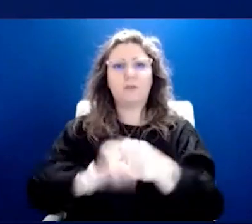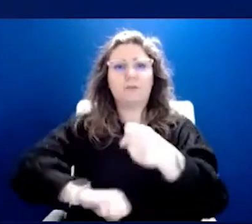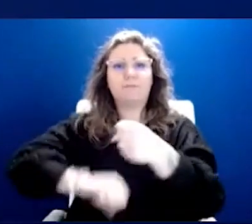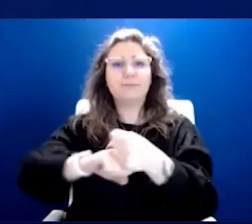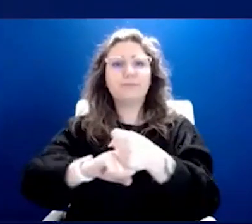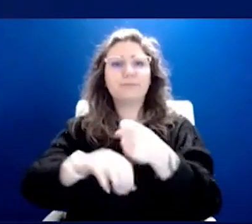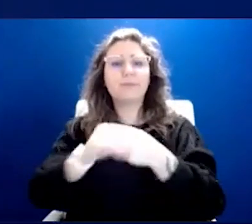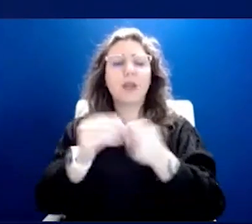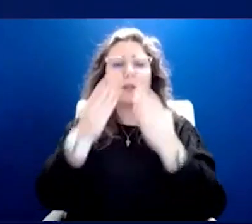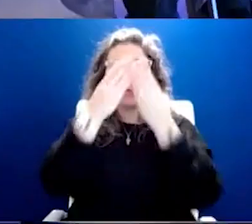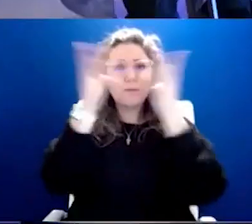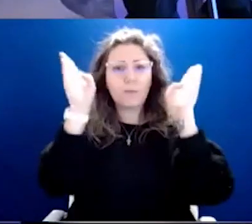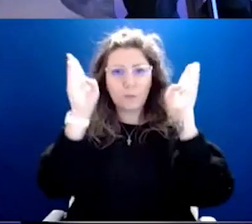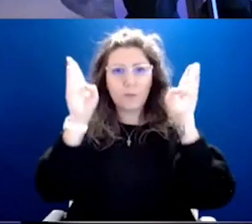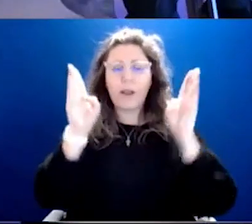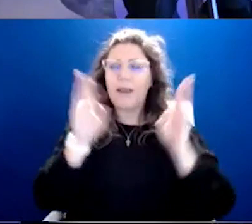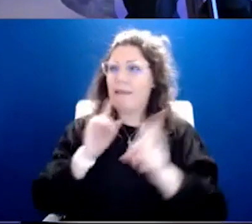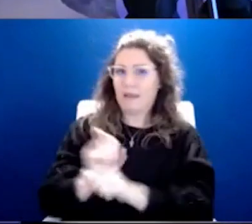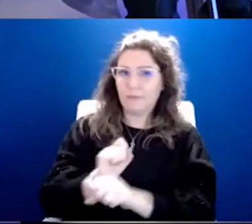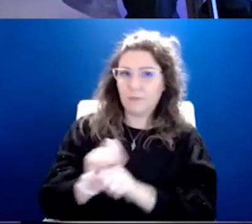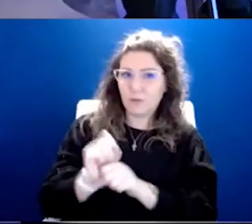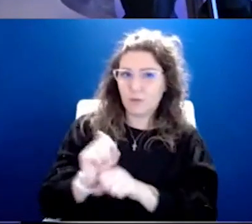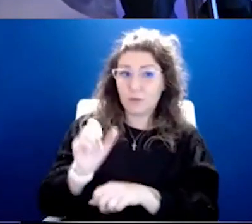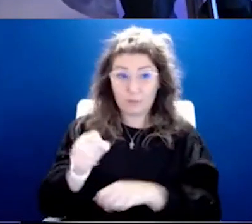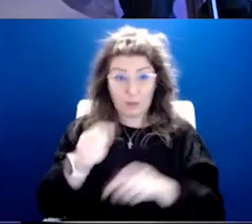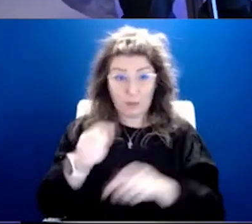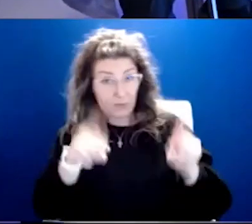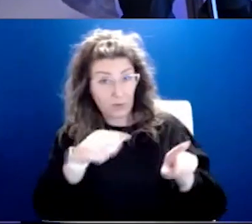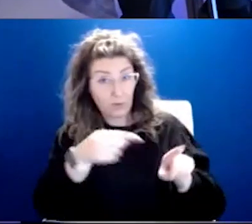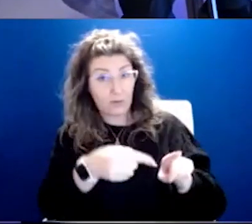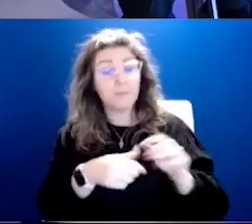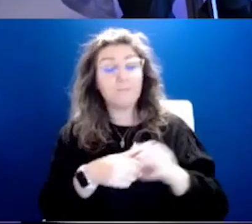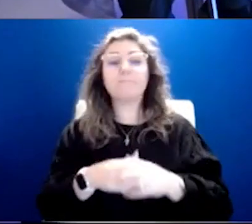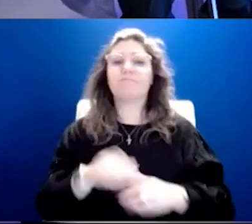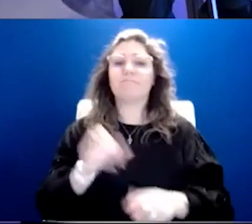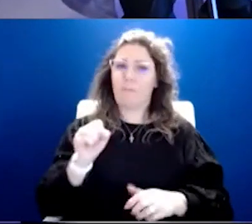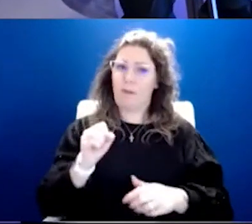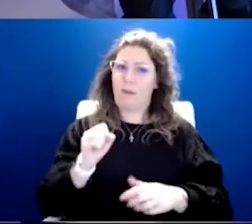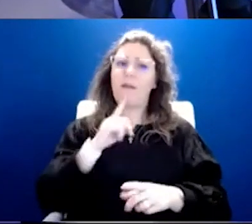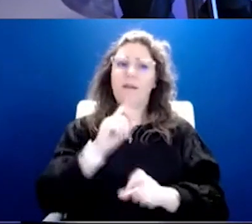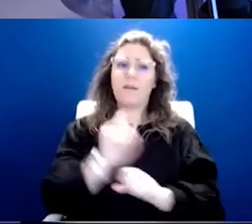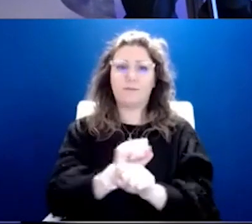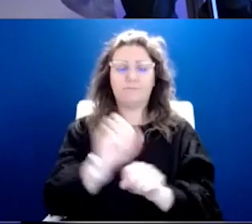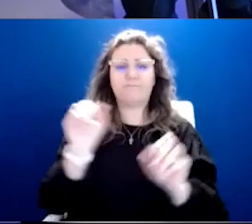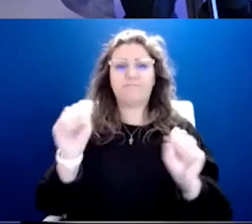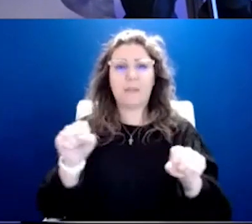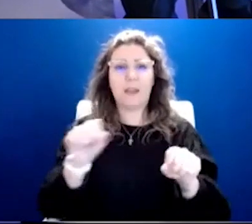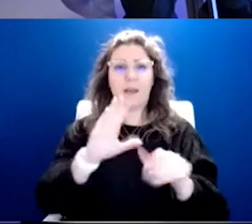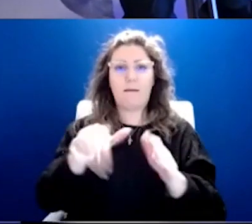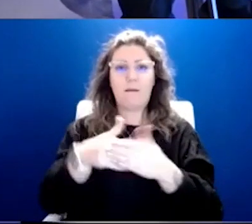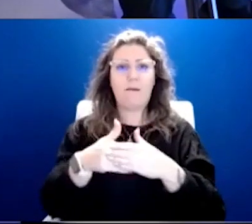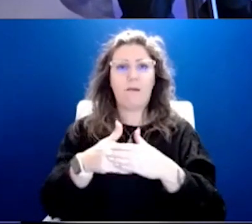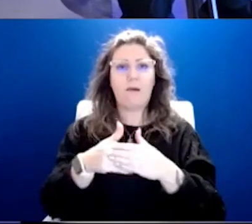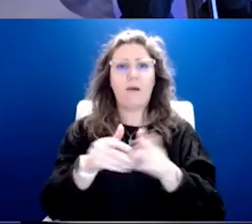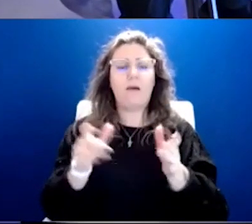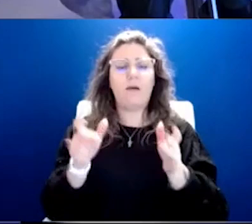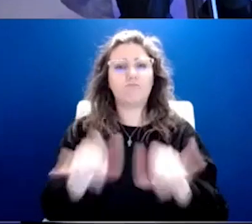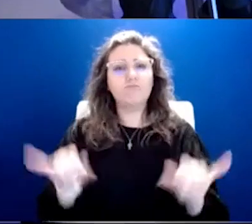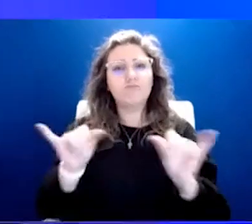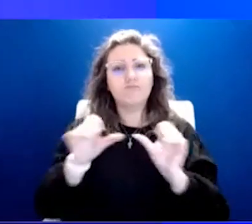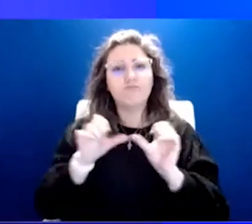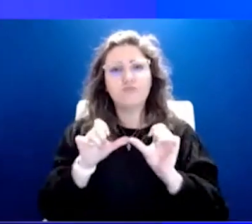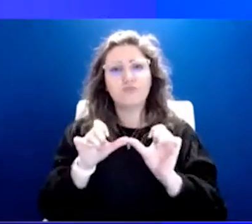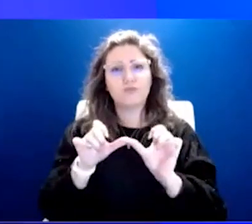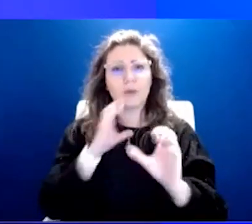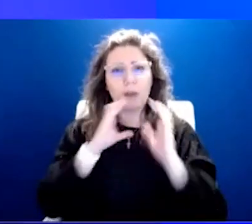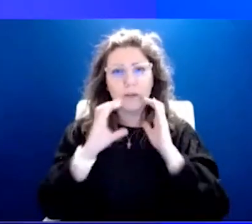open-minded about it. Absolutely. You agree, Dr. LeMaster? Yeah, absolutely. I think that all of this is an ongoing conversation, which is one of the reasons why we've